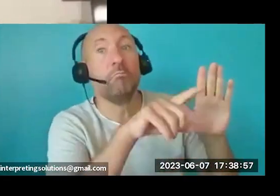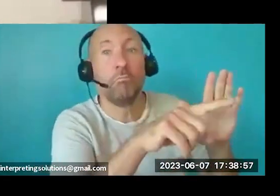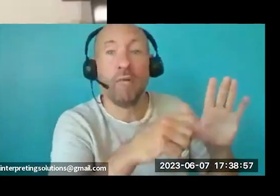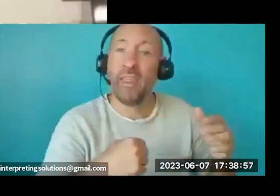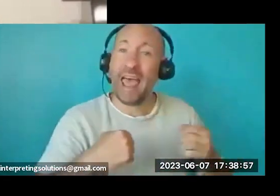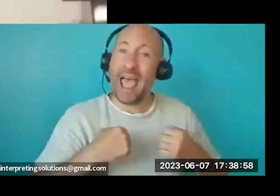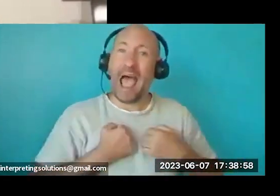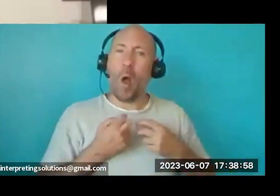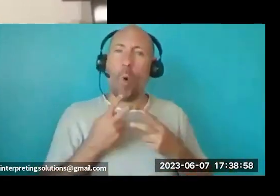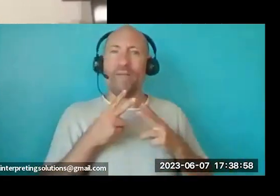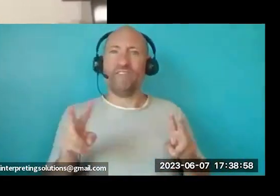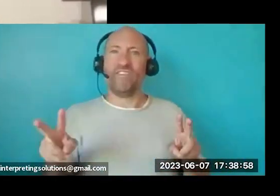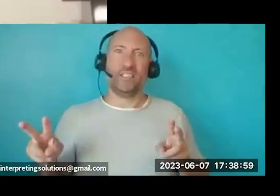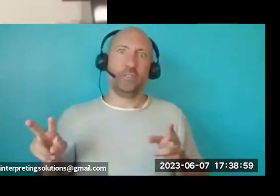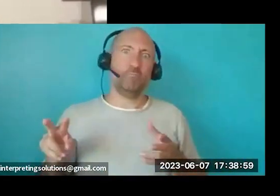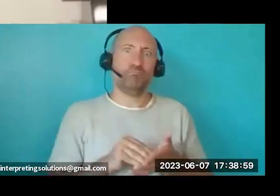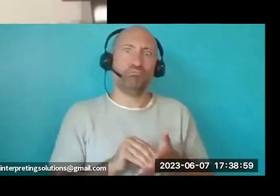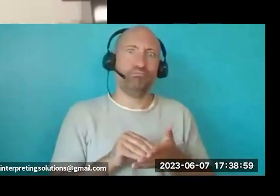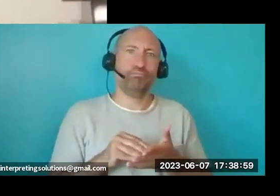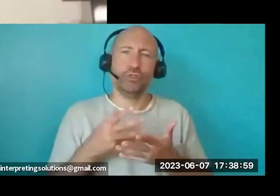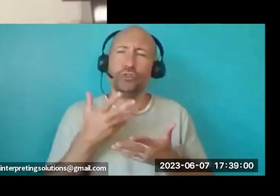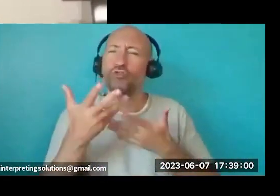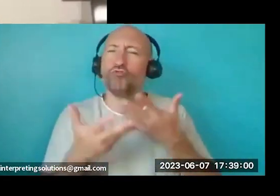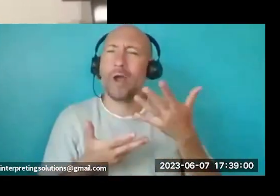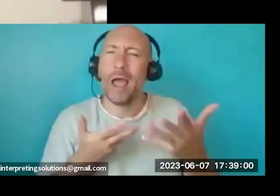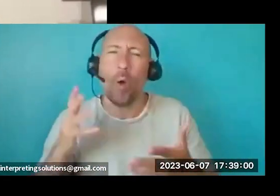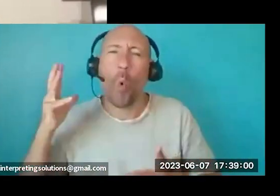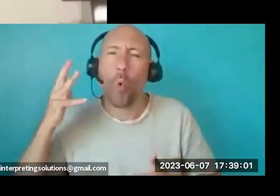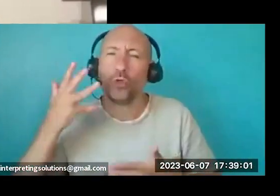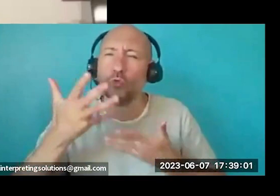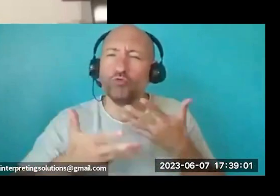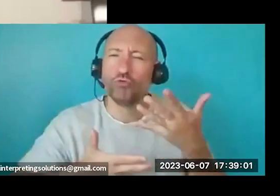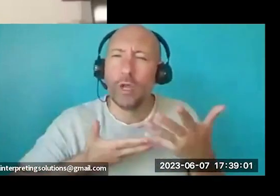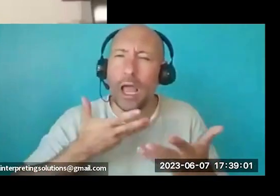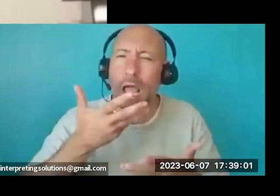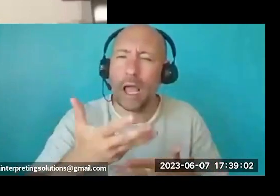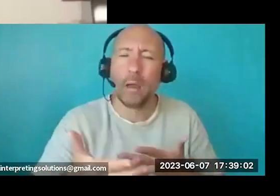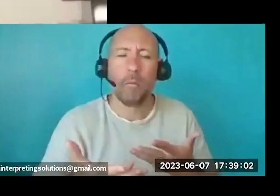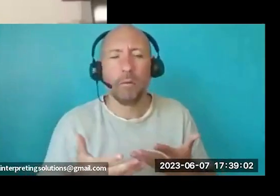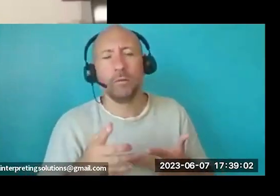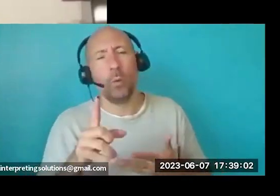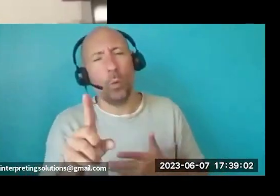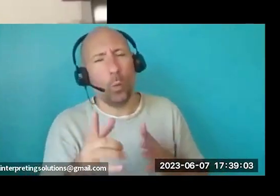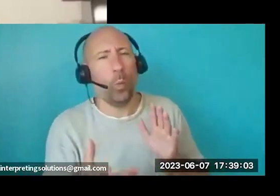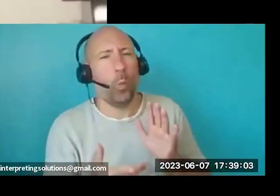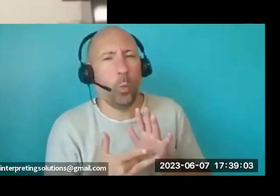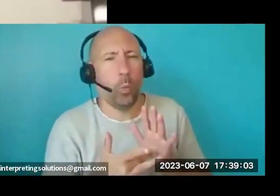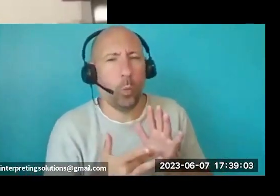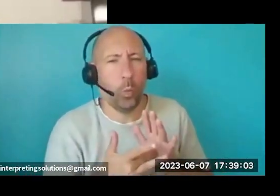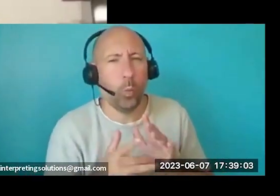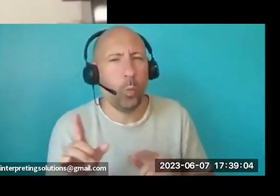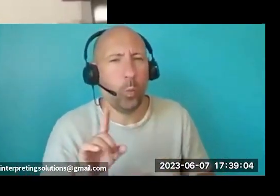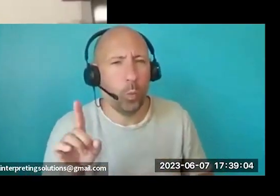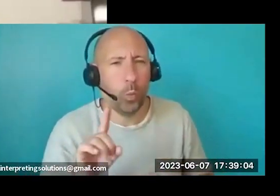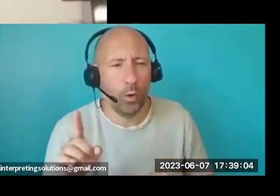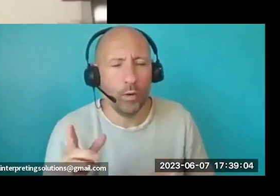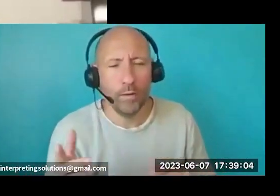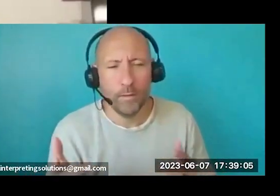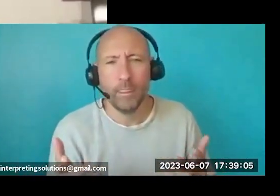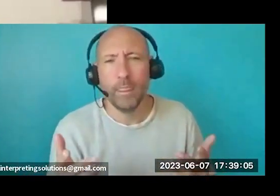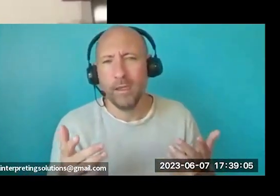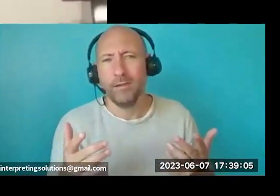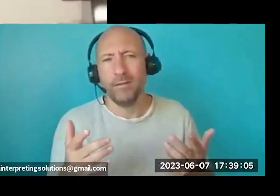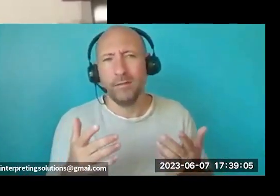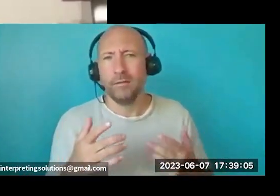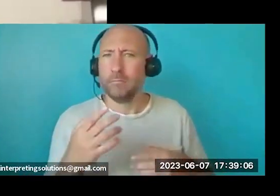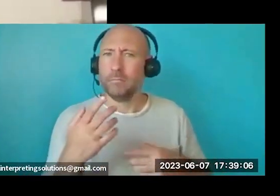vision strongly into the description. Then another fundamental aspect, for instance, is the way by which you